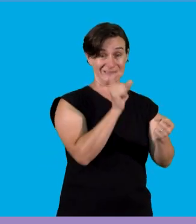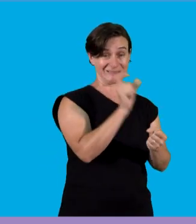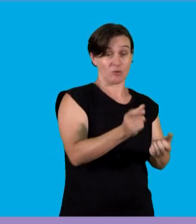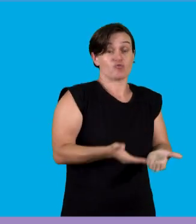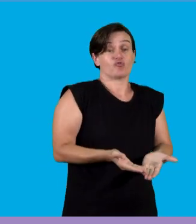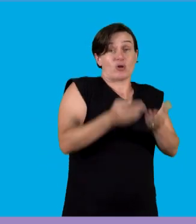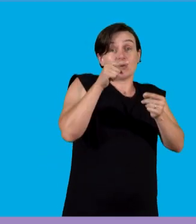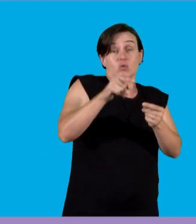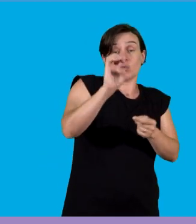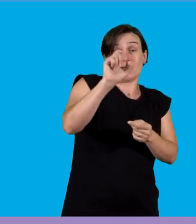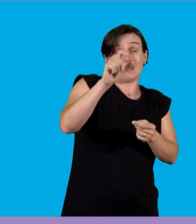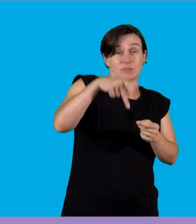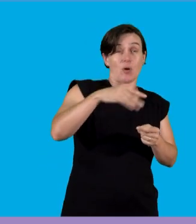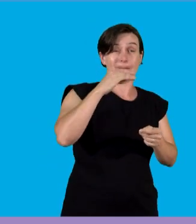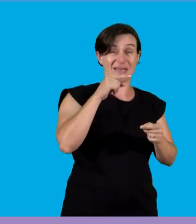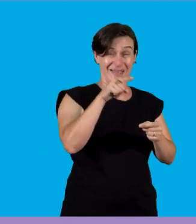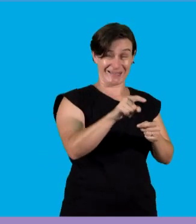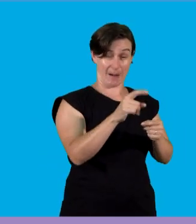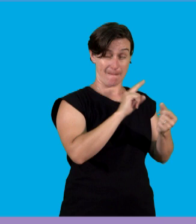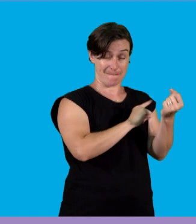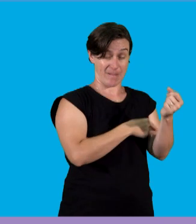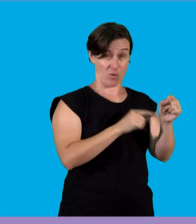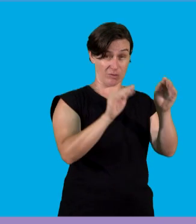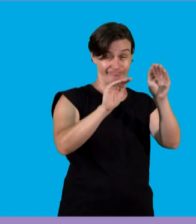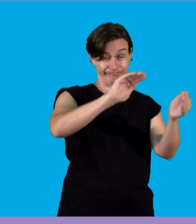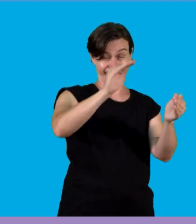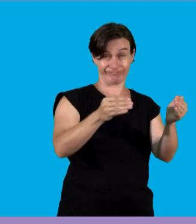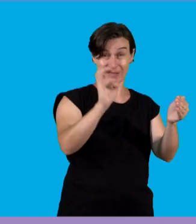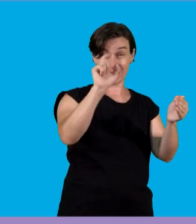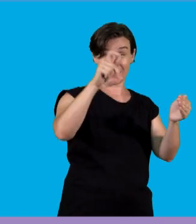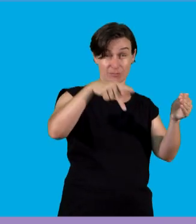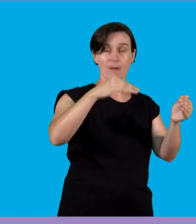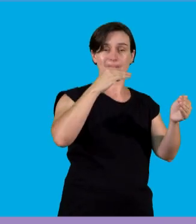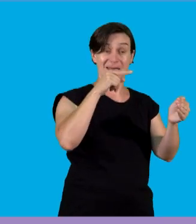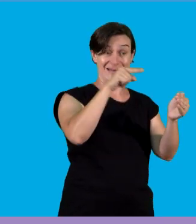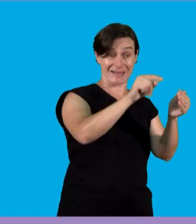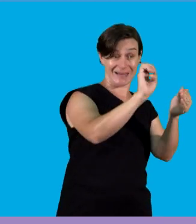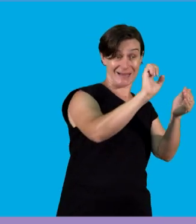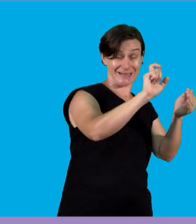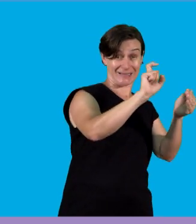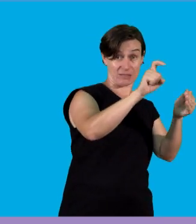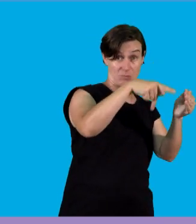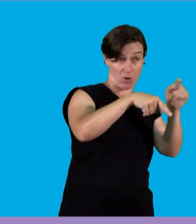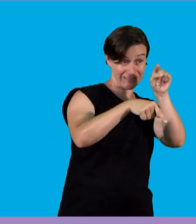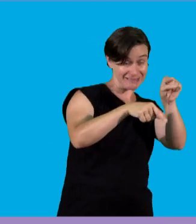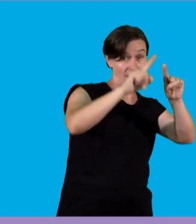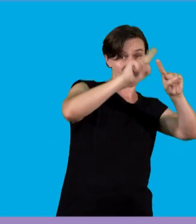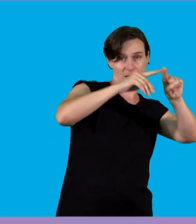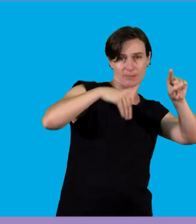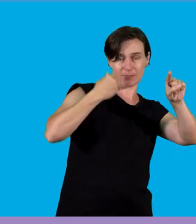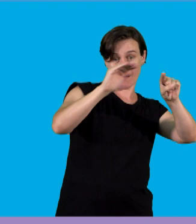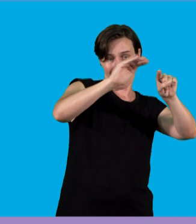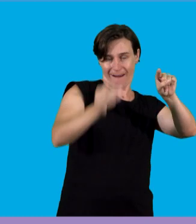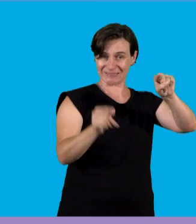exponent, all we need to do is just to multiply those two exponents and we will get our answer, just as we have seen in the